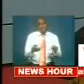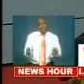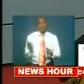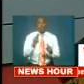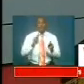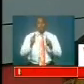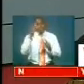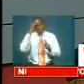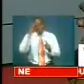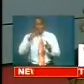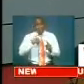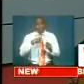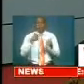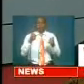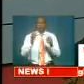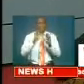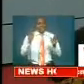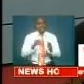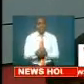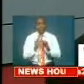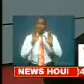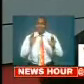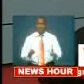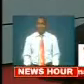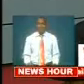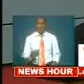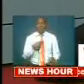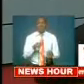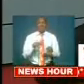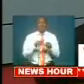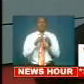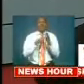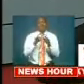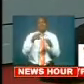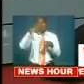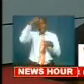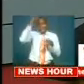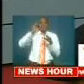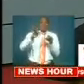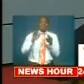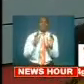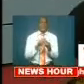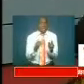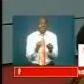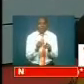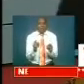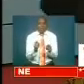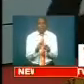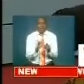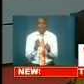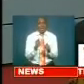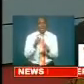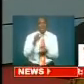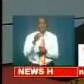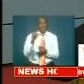Everybody knows Wiyaala to be. Yeah, you know, the lioness. Yeah, the lioness. But you this can is see. This is a tamed lioness. Yeah, but the lioness was still